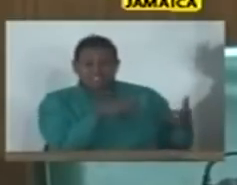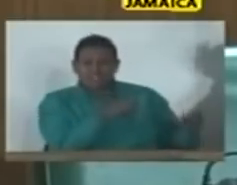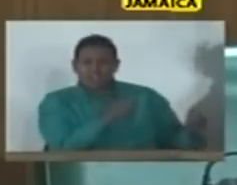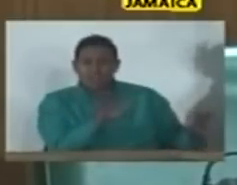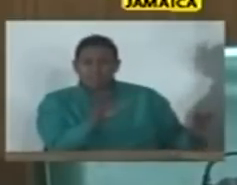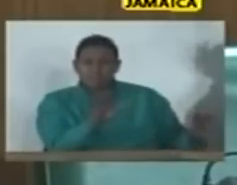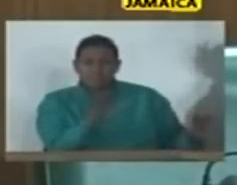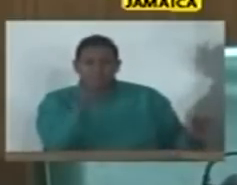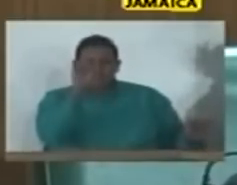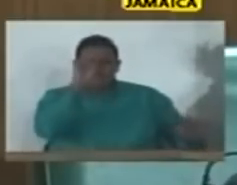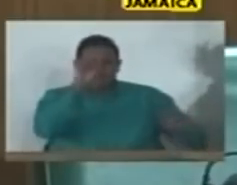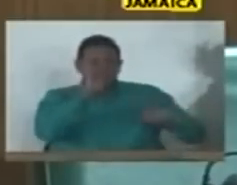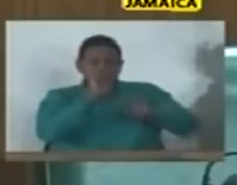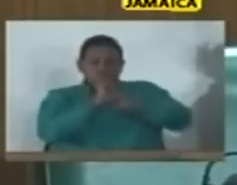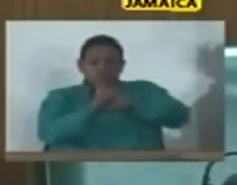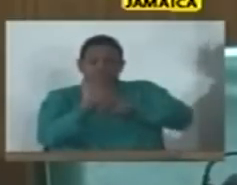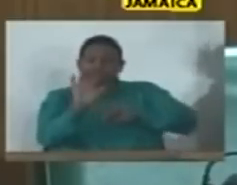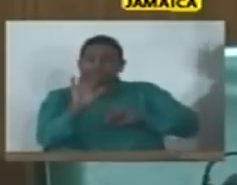in certain